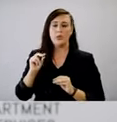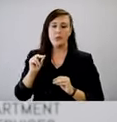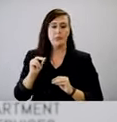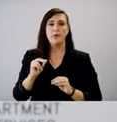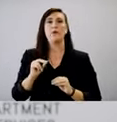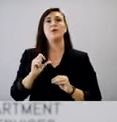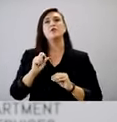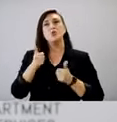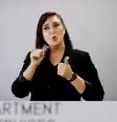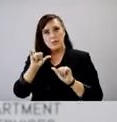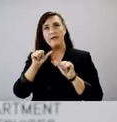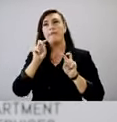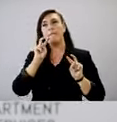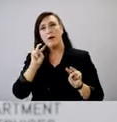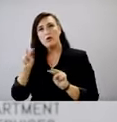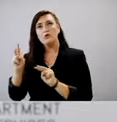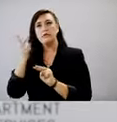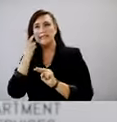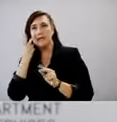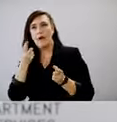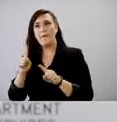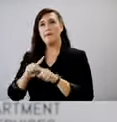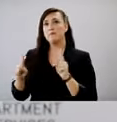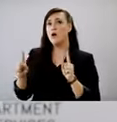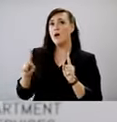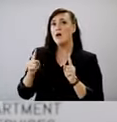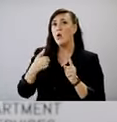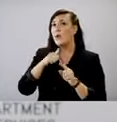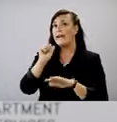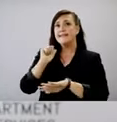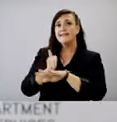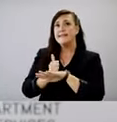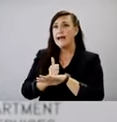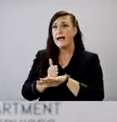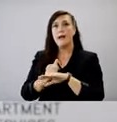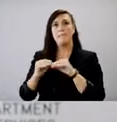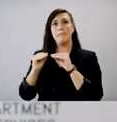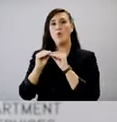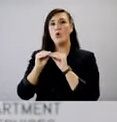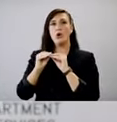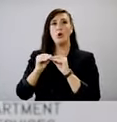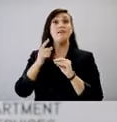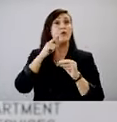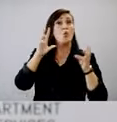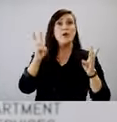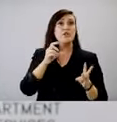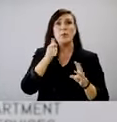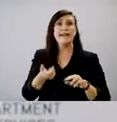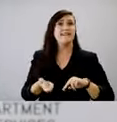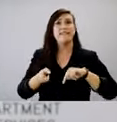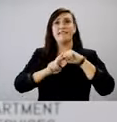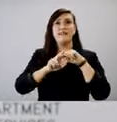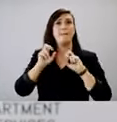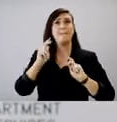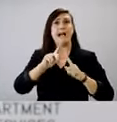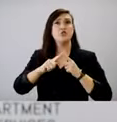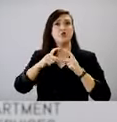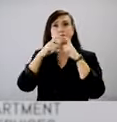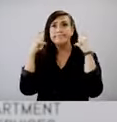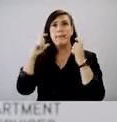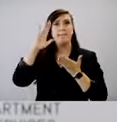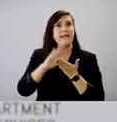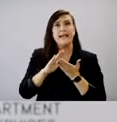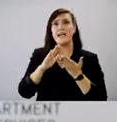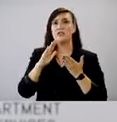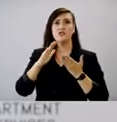to monitor, but we didn't put additional mitigation strategies back in the winter. So I would imagine